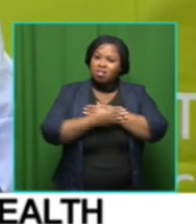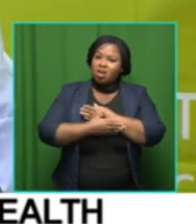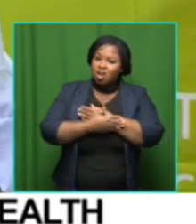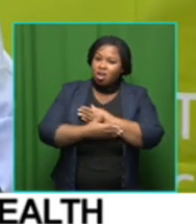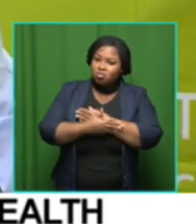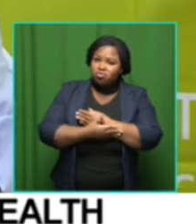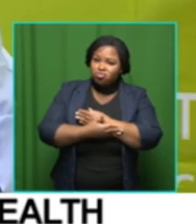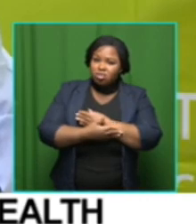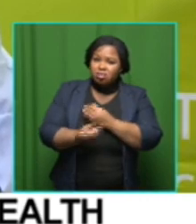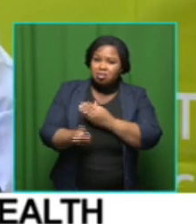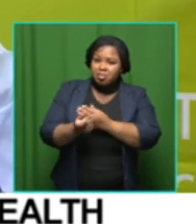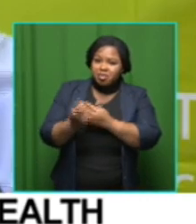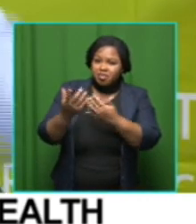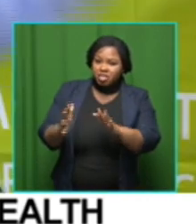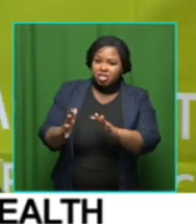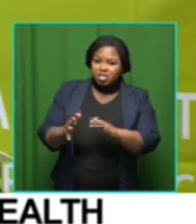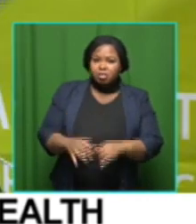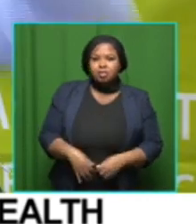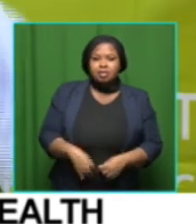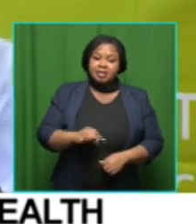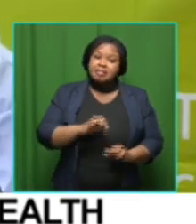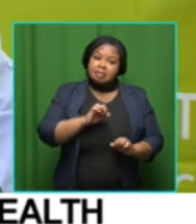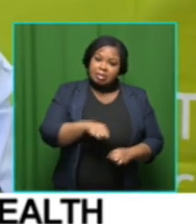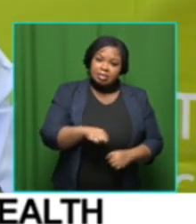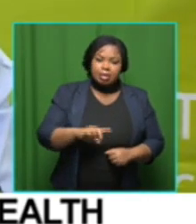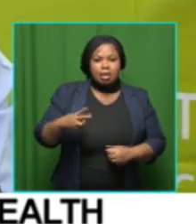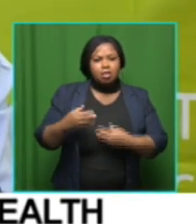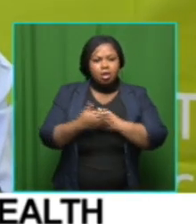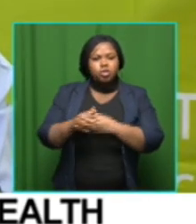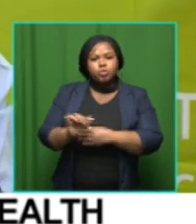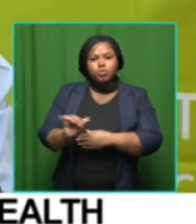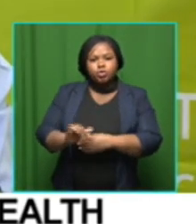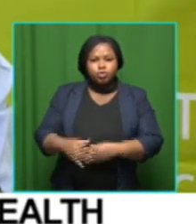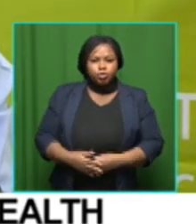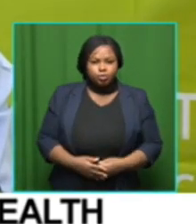assistance? Thank you. Chair. Hi,